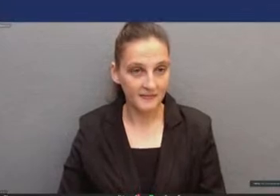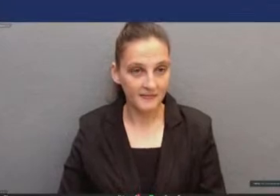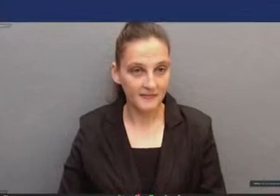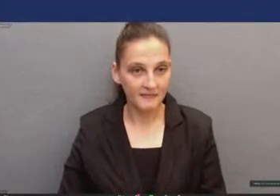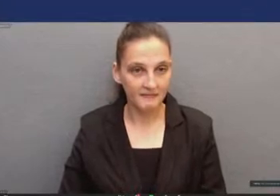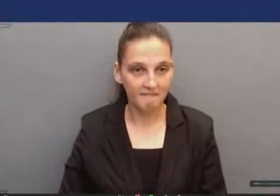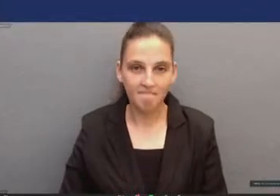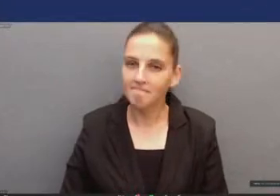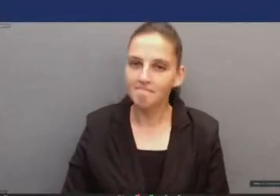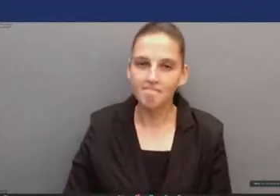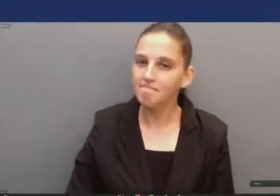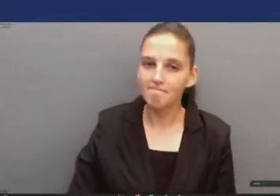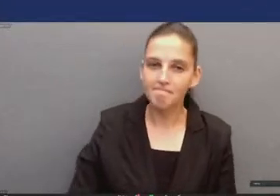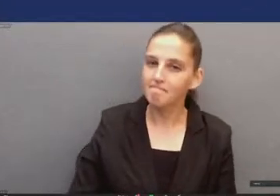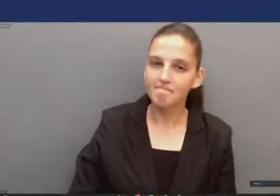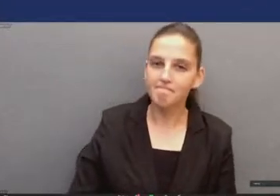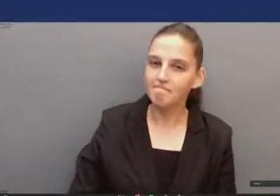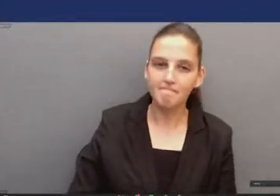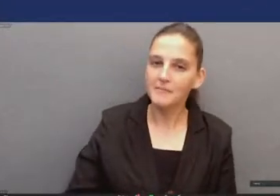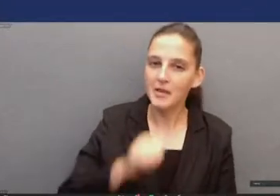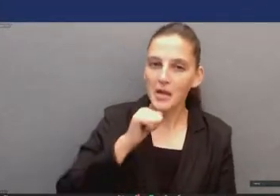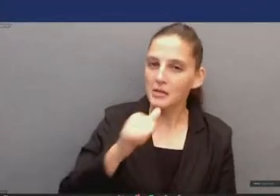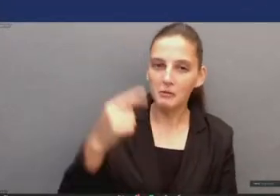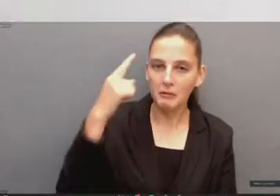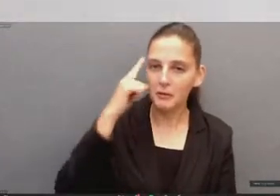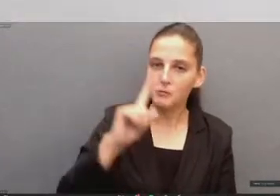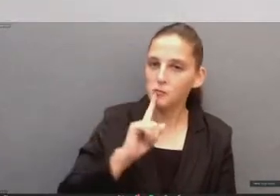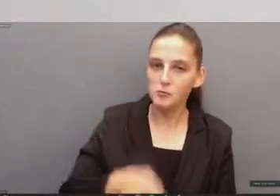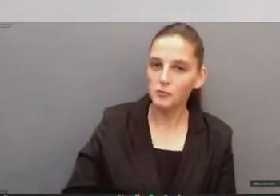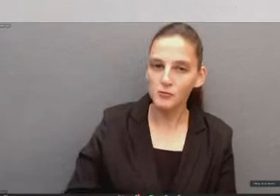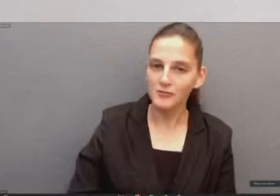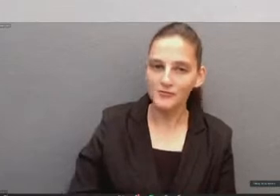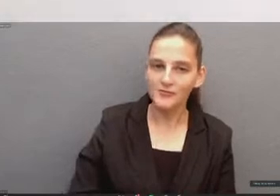I do not think that is true. Well,